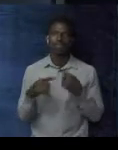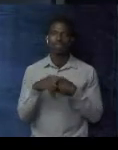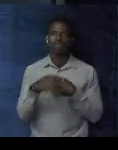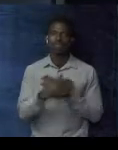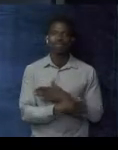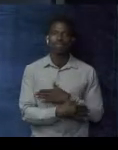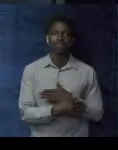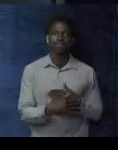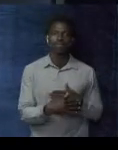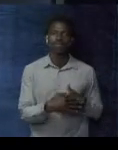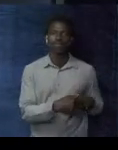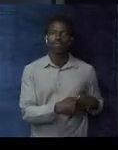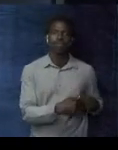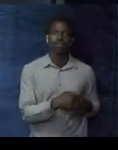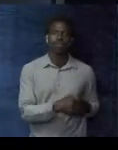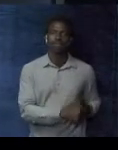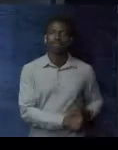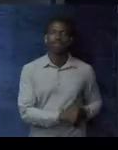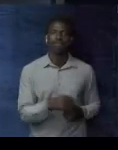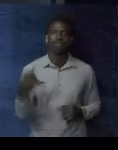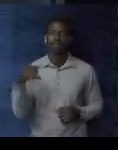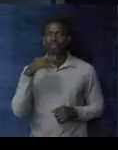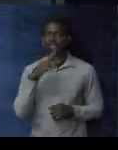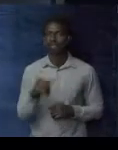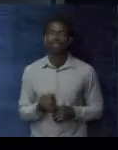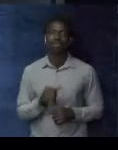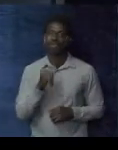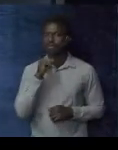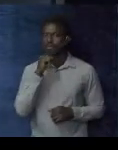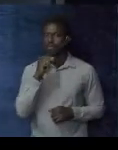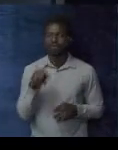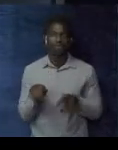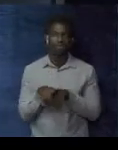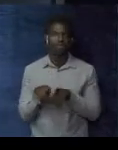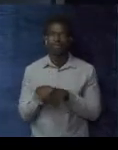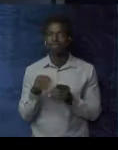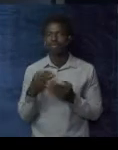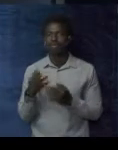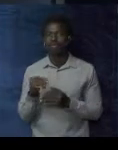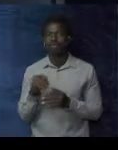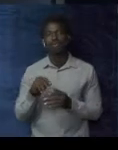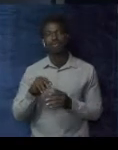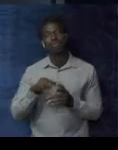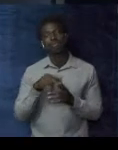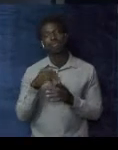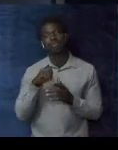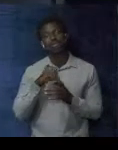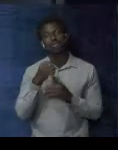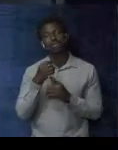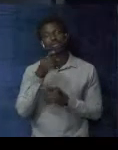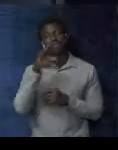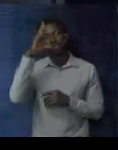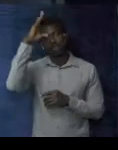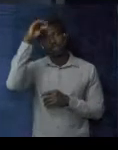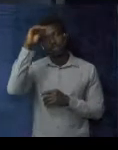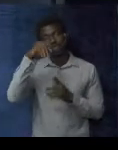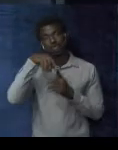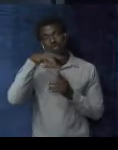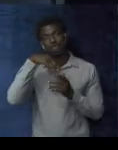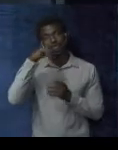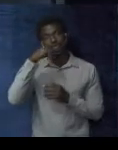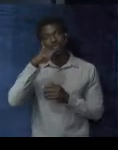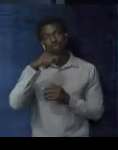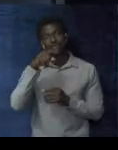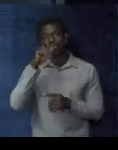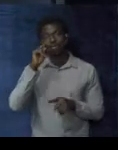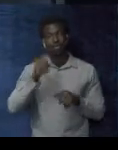opposite sides parallel. Parallelograms are also not trapeziums. They are mutually exclusive. They are not the same thing. So that you're a boy or you're a girl. So that you're a